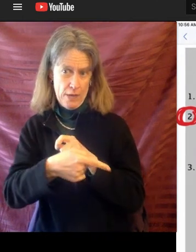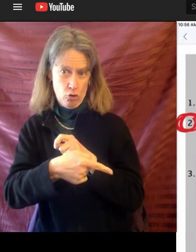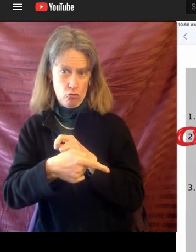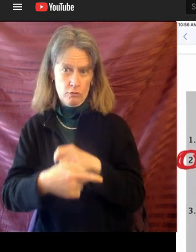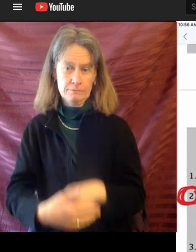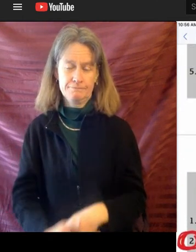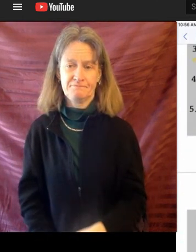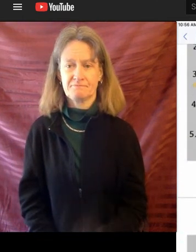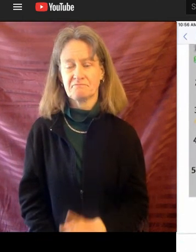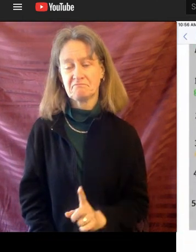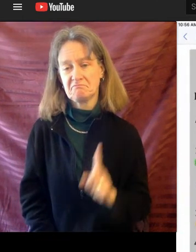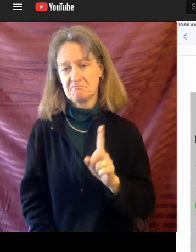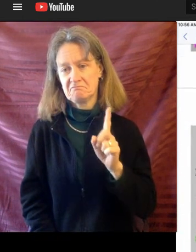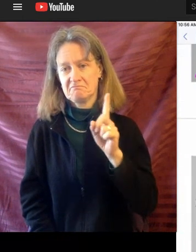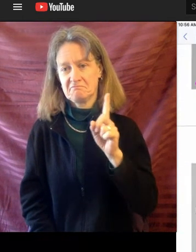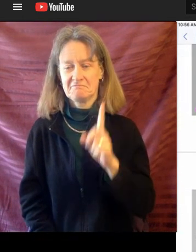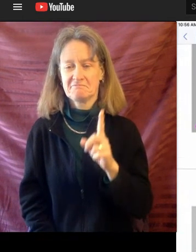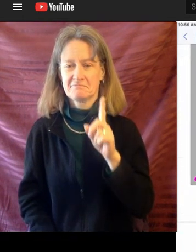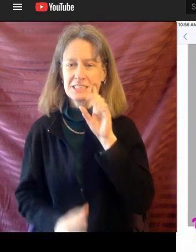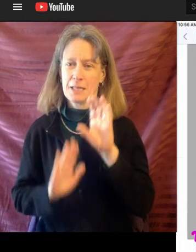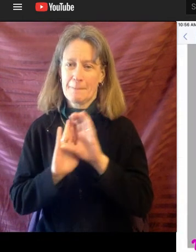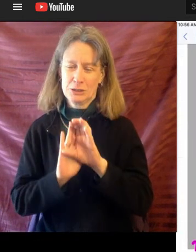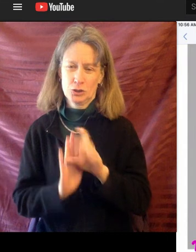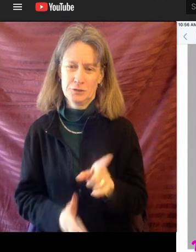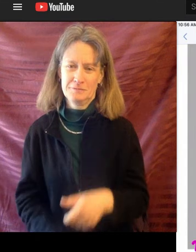So I'm going to scroll up to my picture.